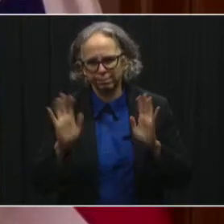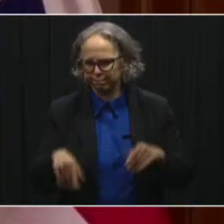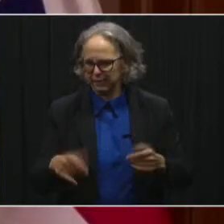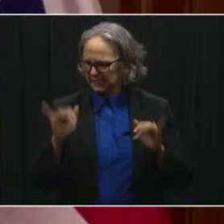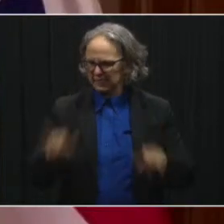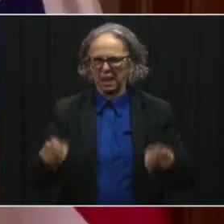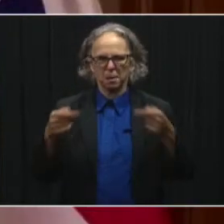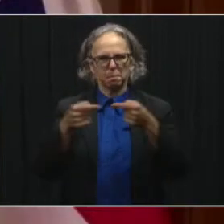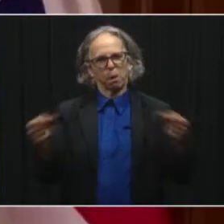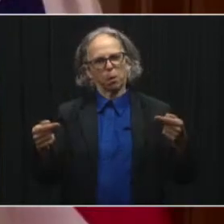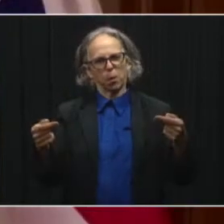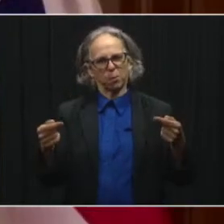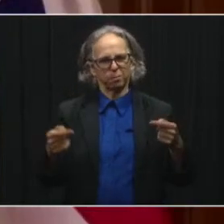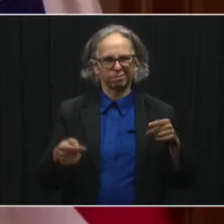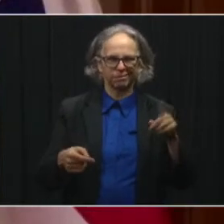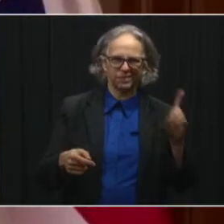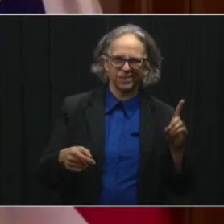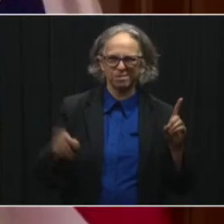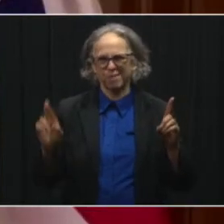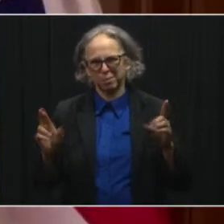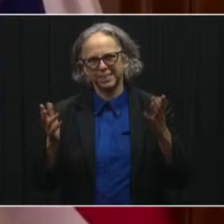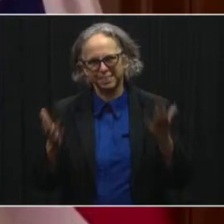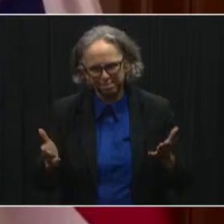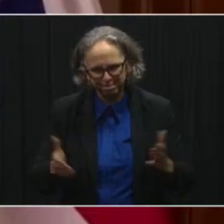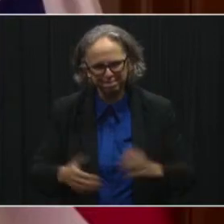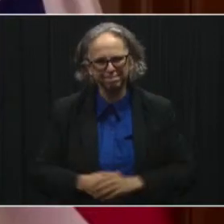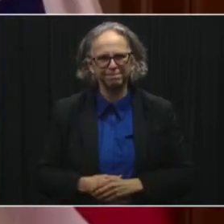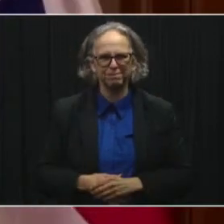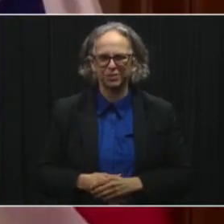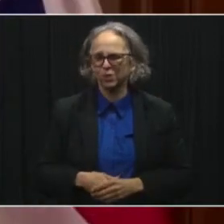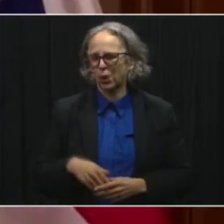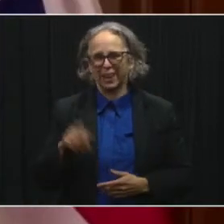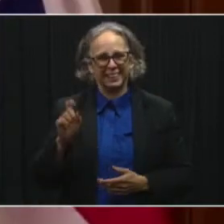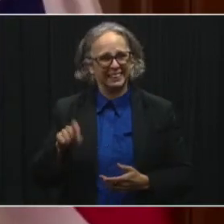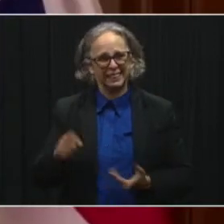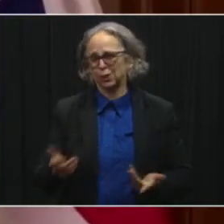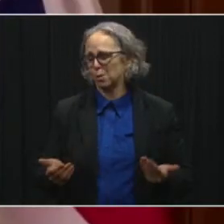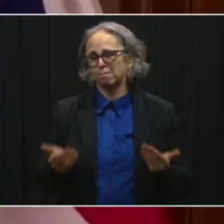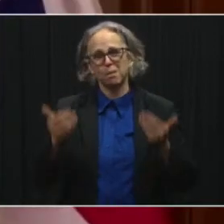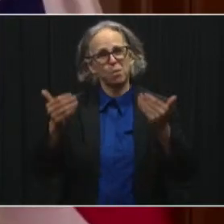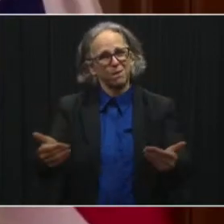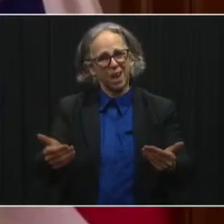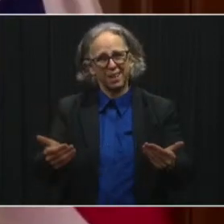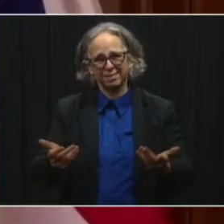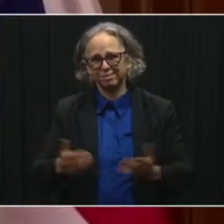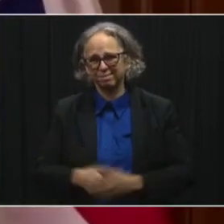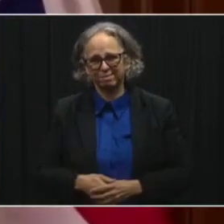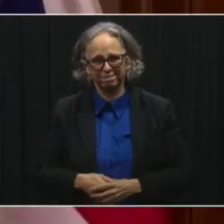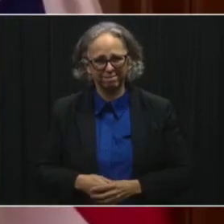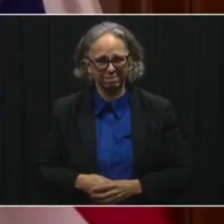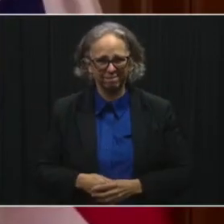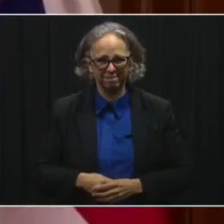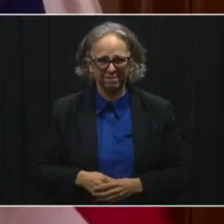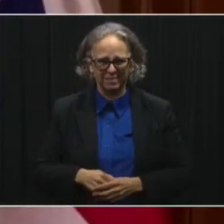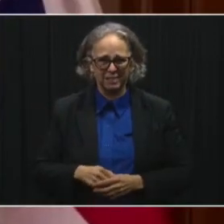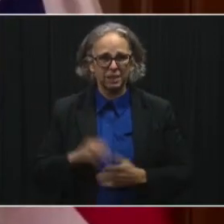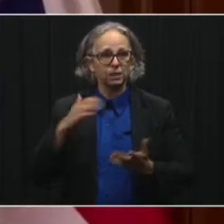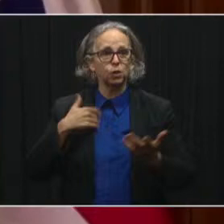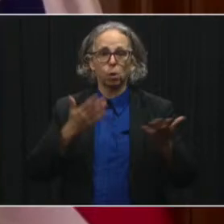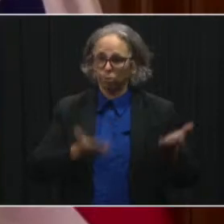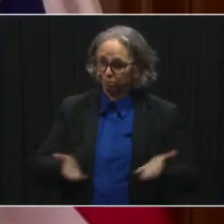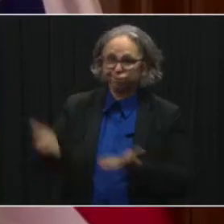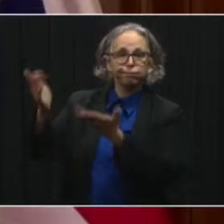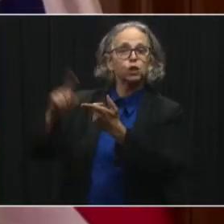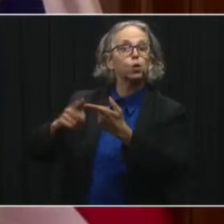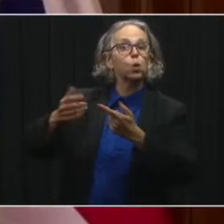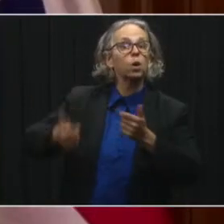And so we needed to move forward. We needed to hit the deadline. This matter obviously will be decided in the courts, and we